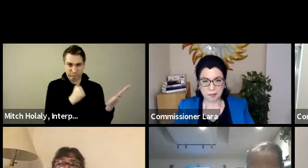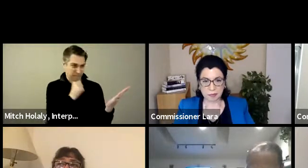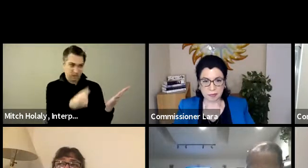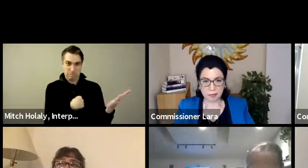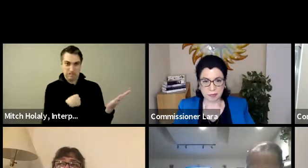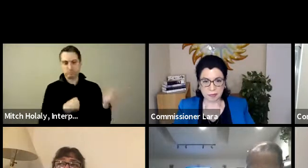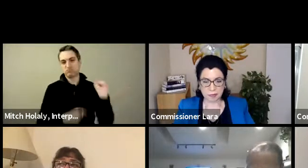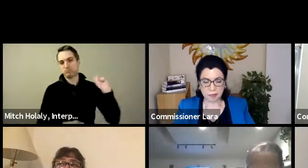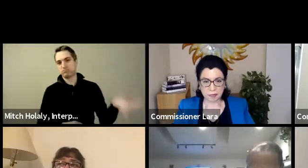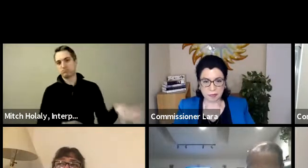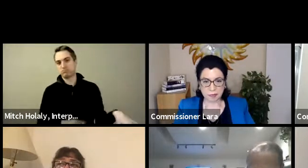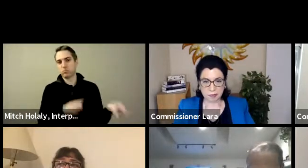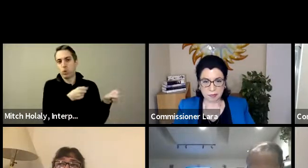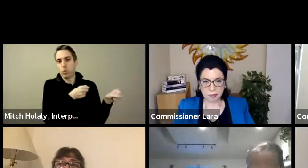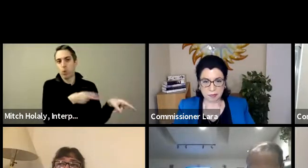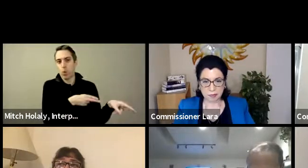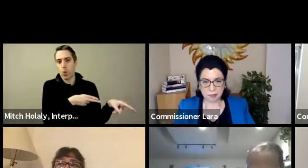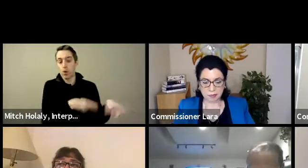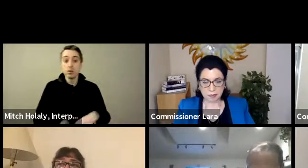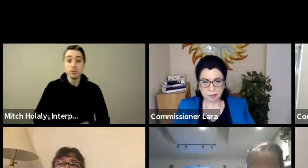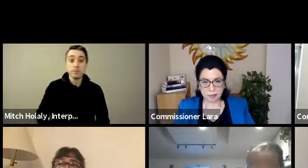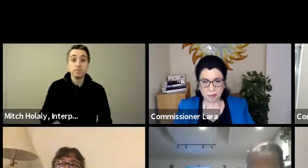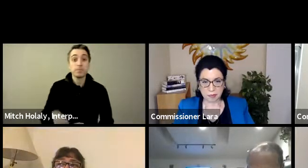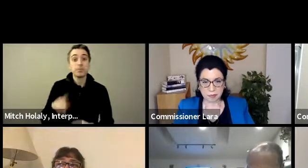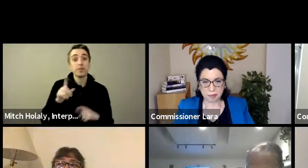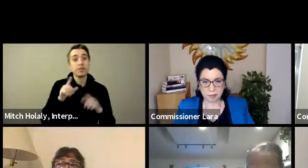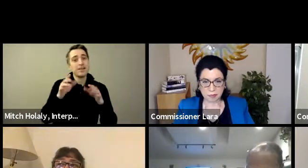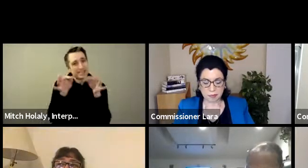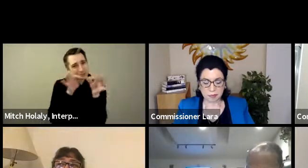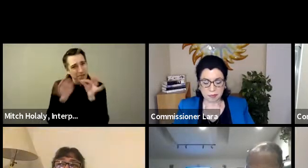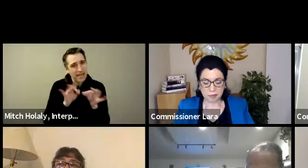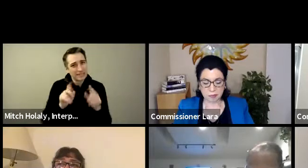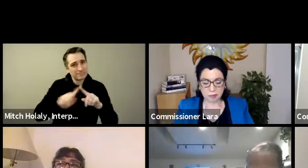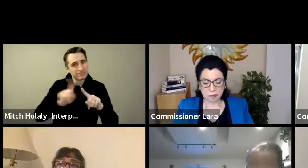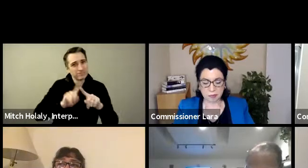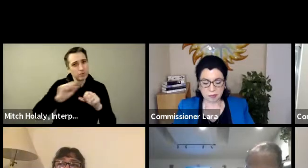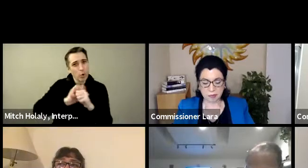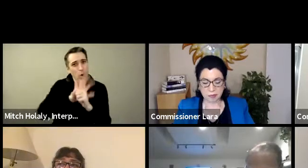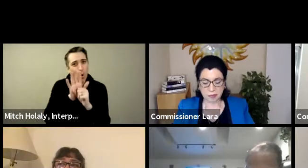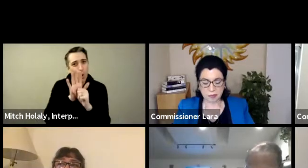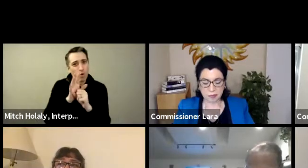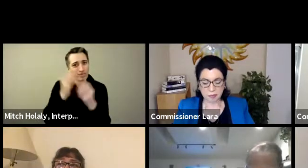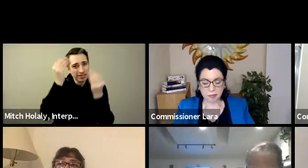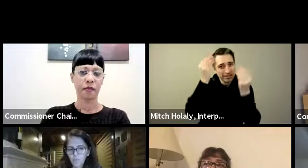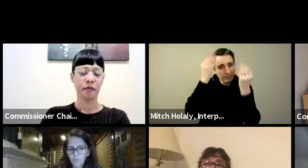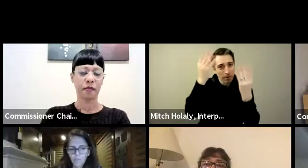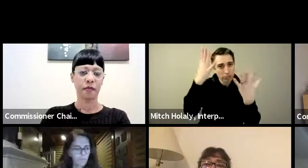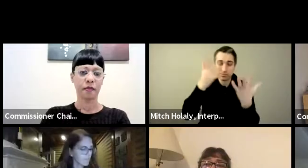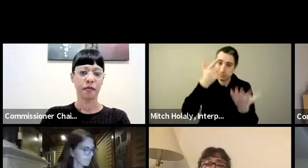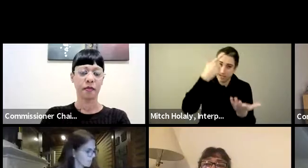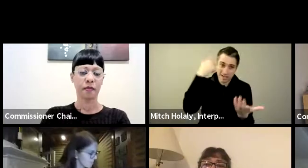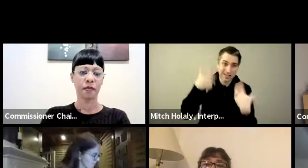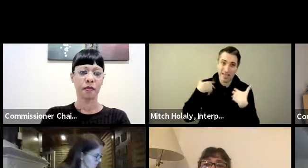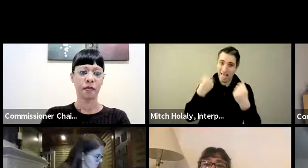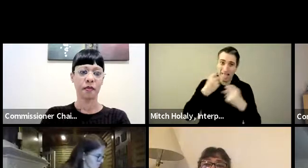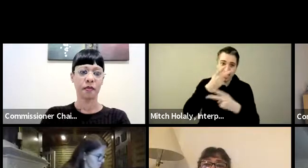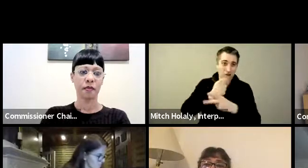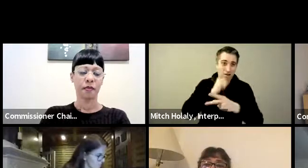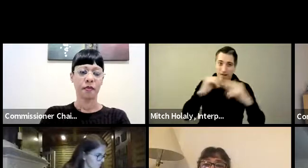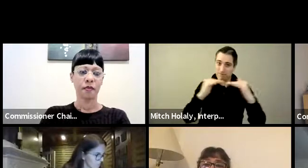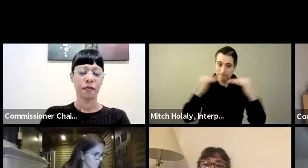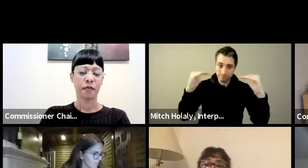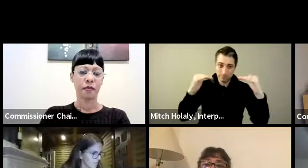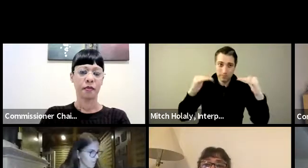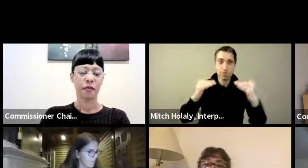address disparities in the COVID information and access to healthcare. We work to assure that all communications, as